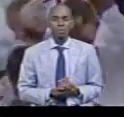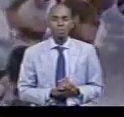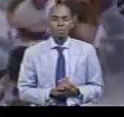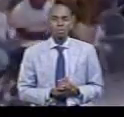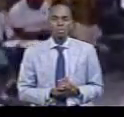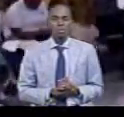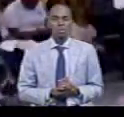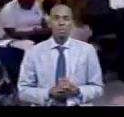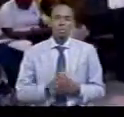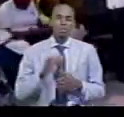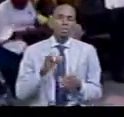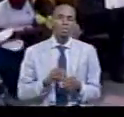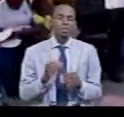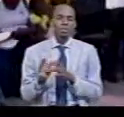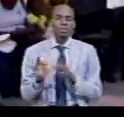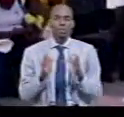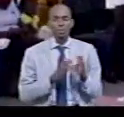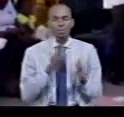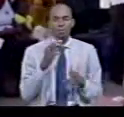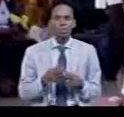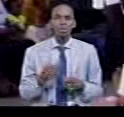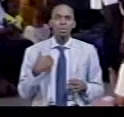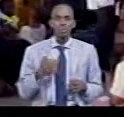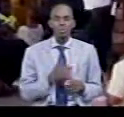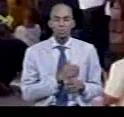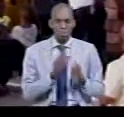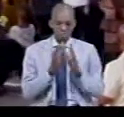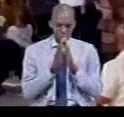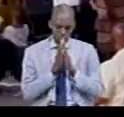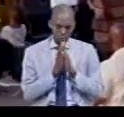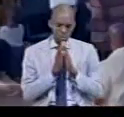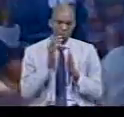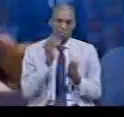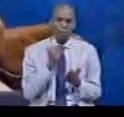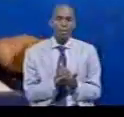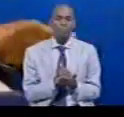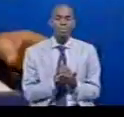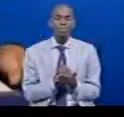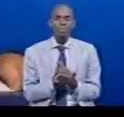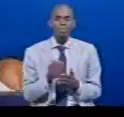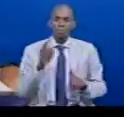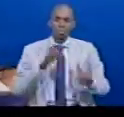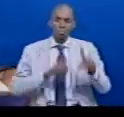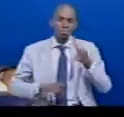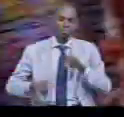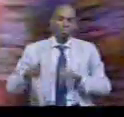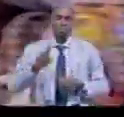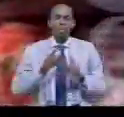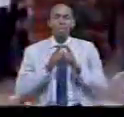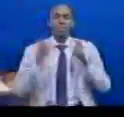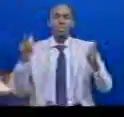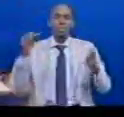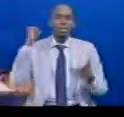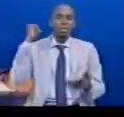In Jesus' name we pray. Let me hear a global amen.